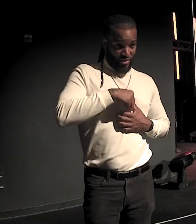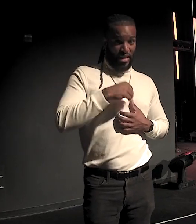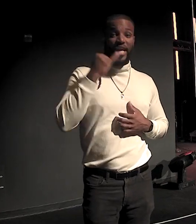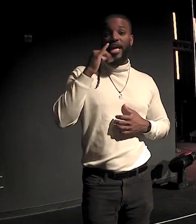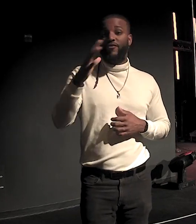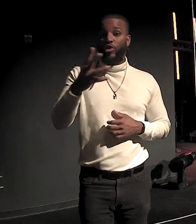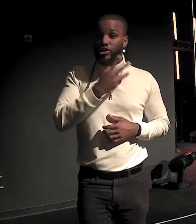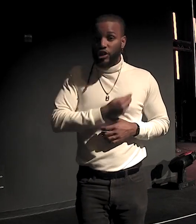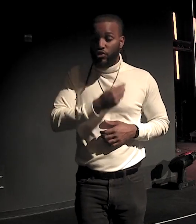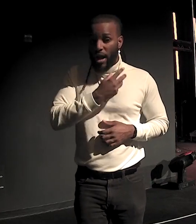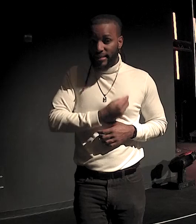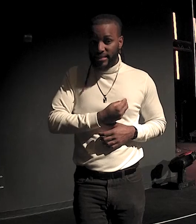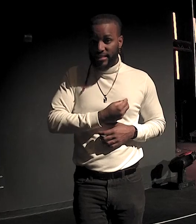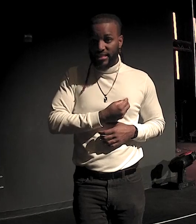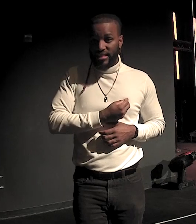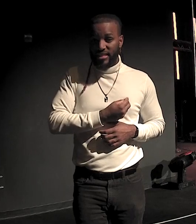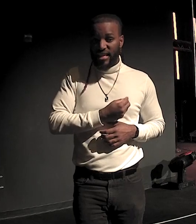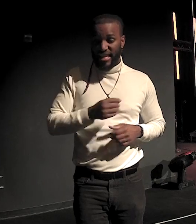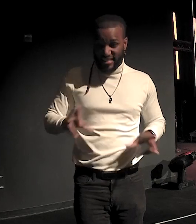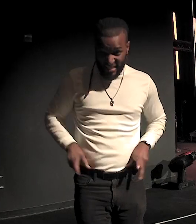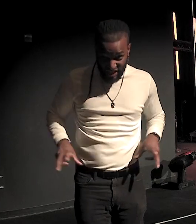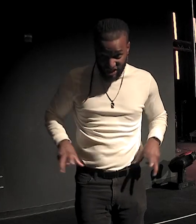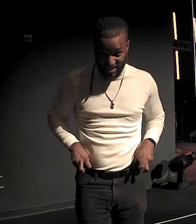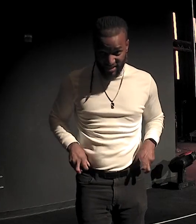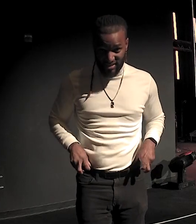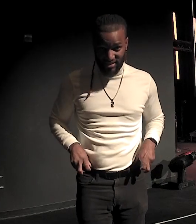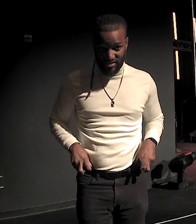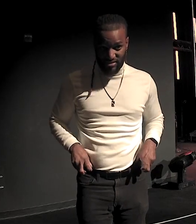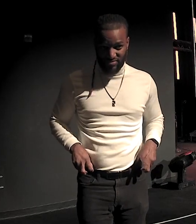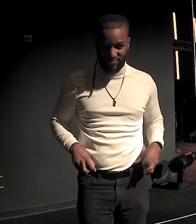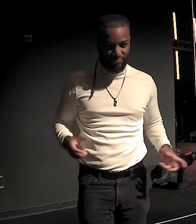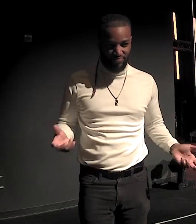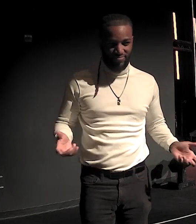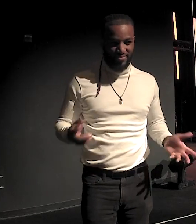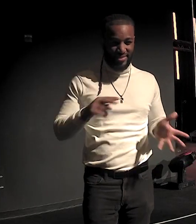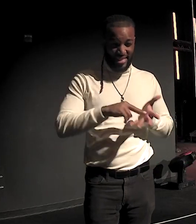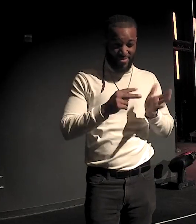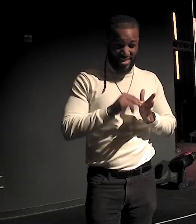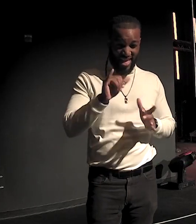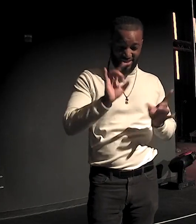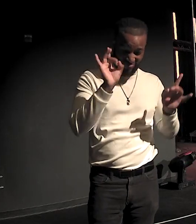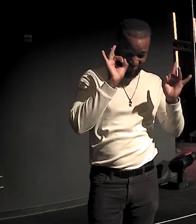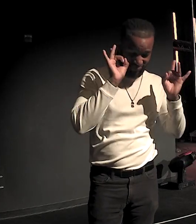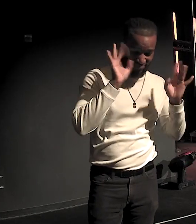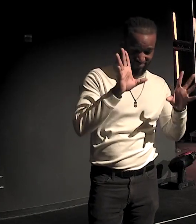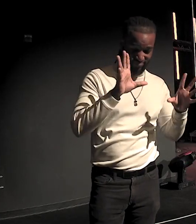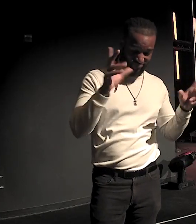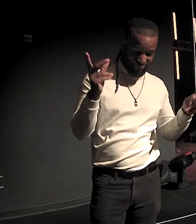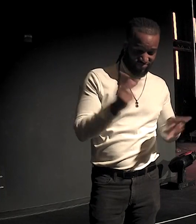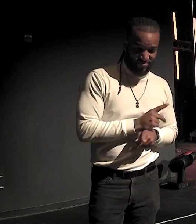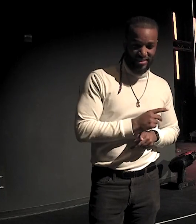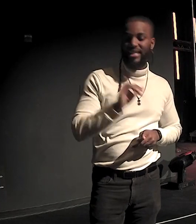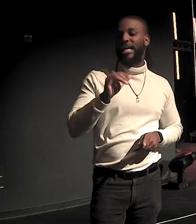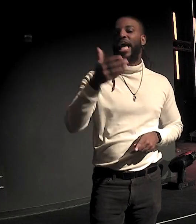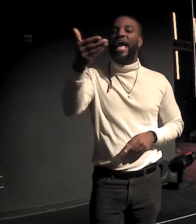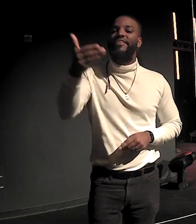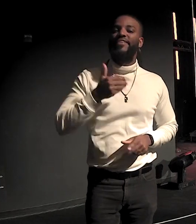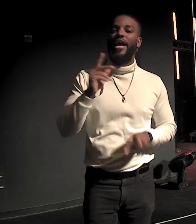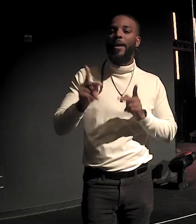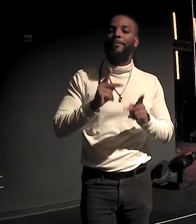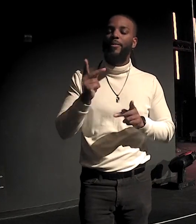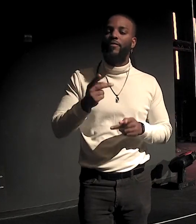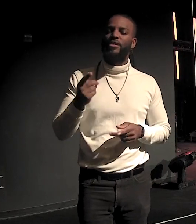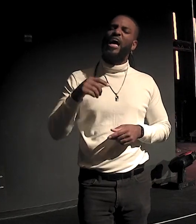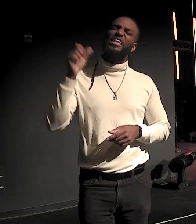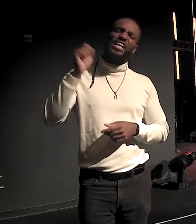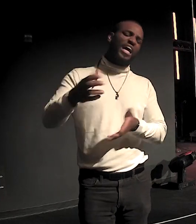your generosity is stingy, how great is that darkness? It's kind of like you invite people over